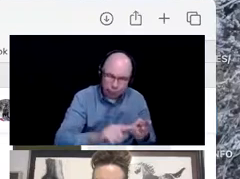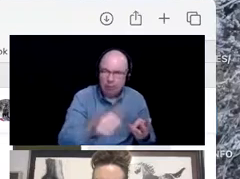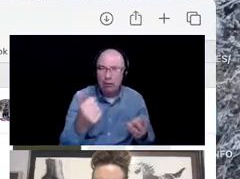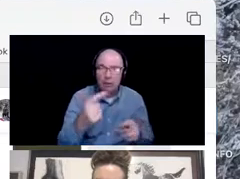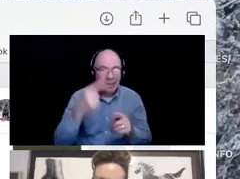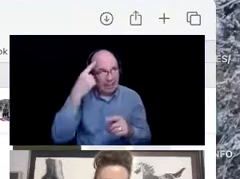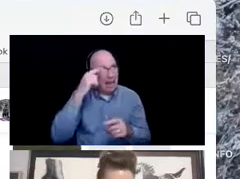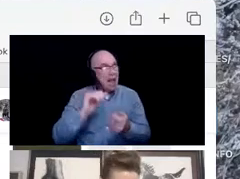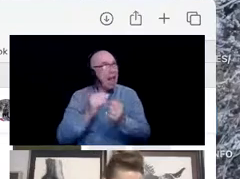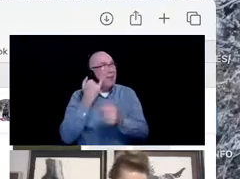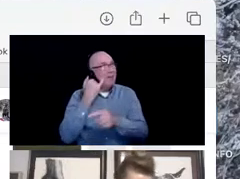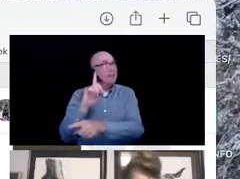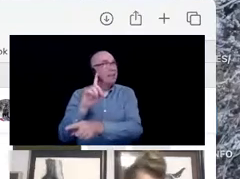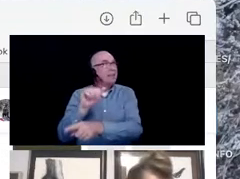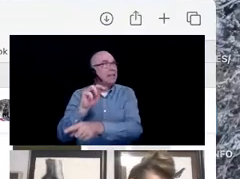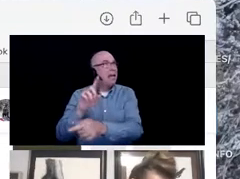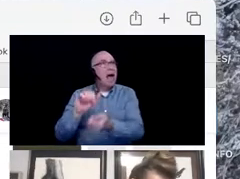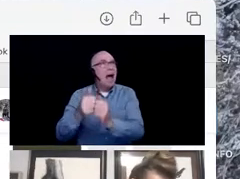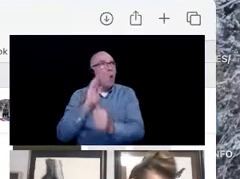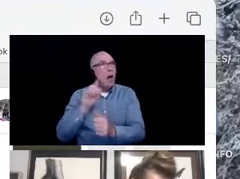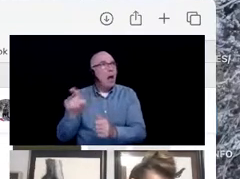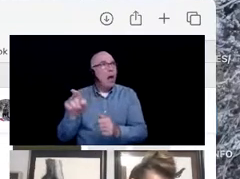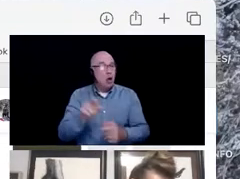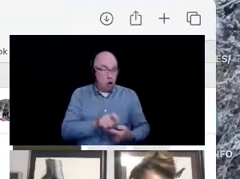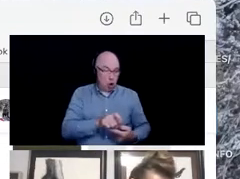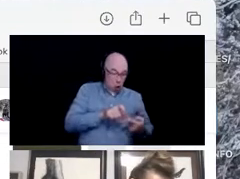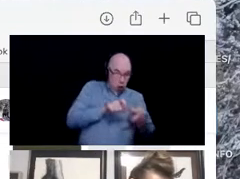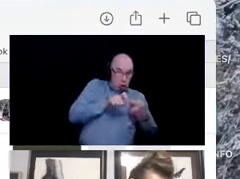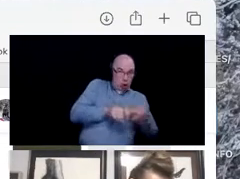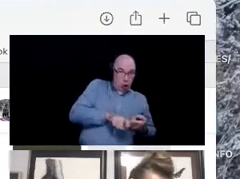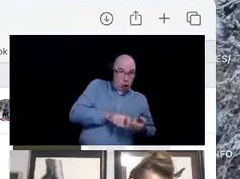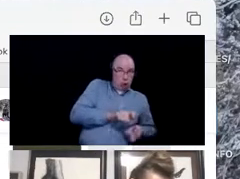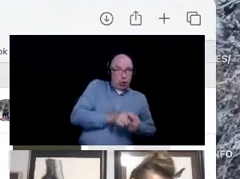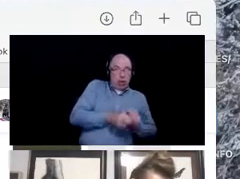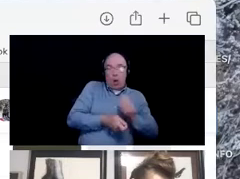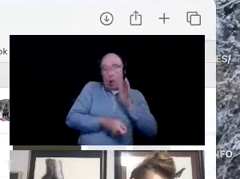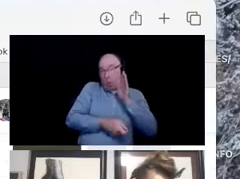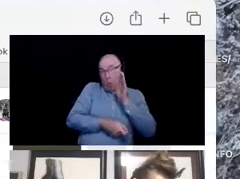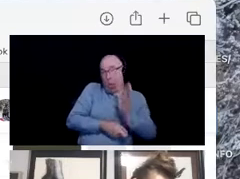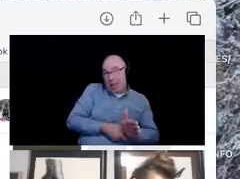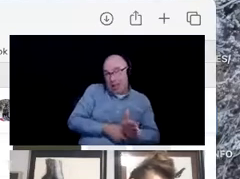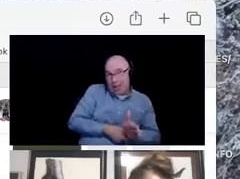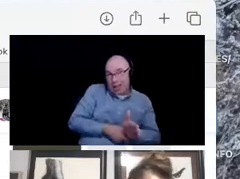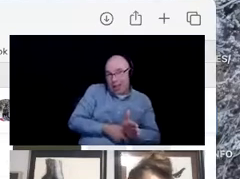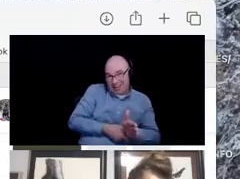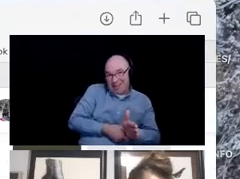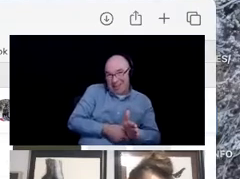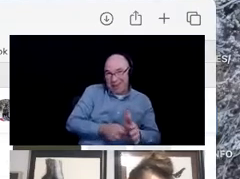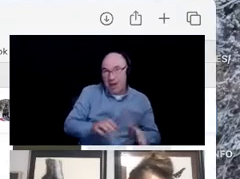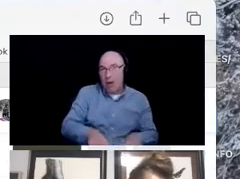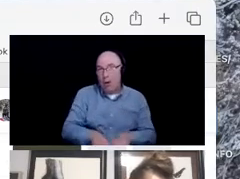Me do it, getting rid of the should and replacing it with would, having that different self-concept and